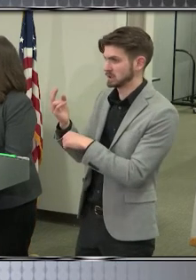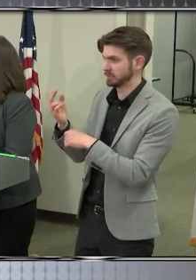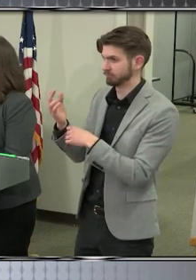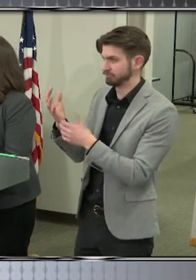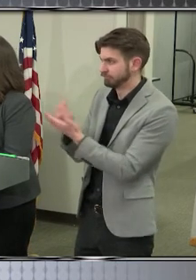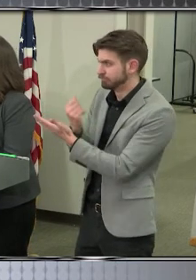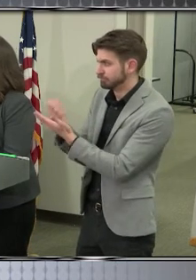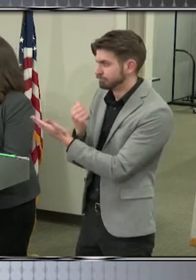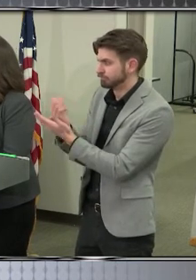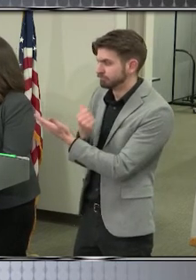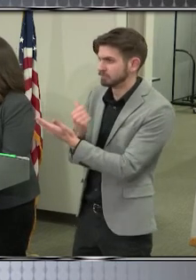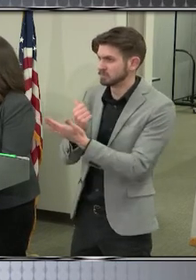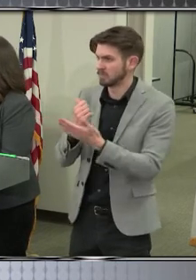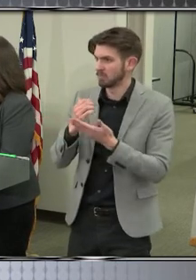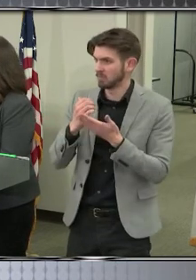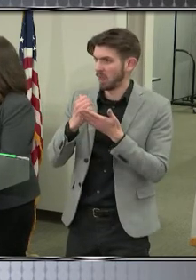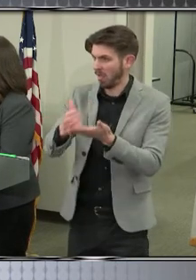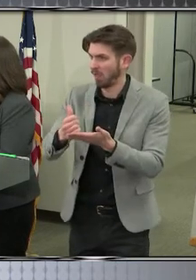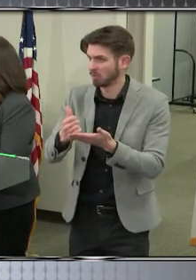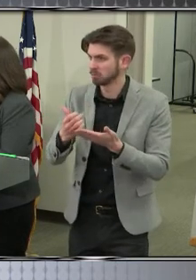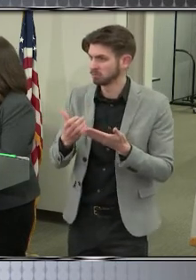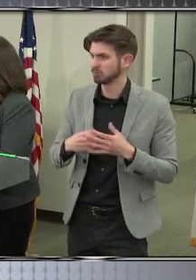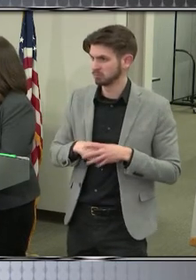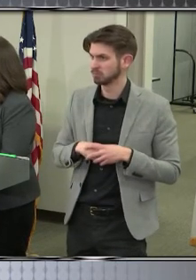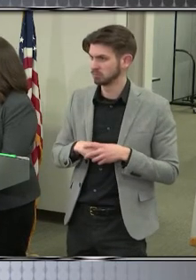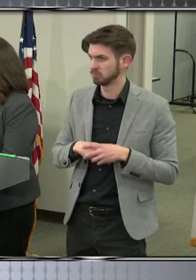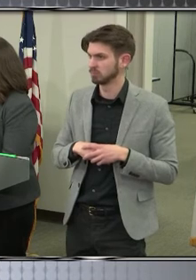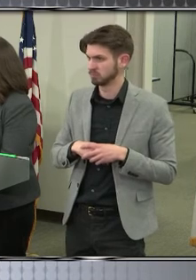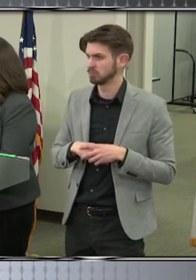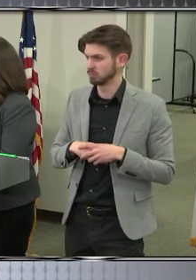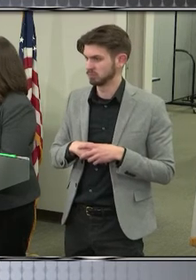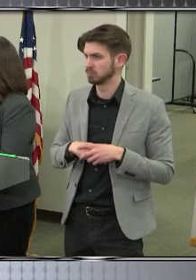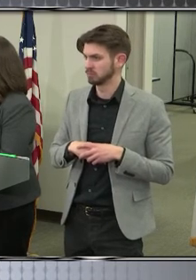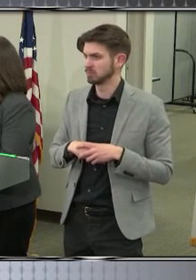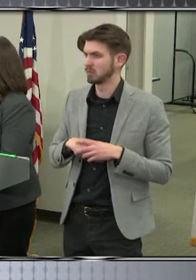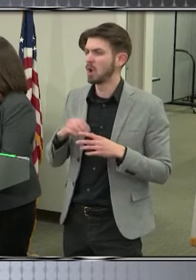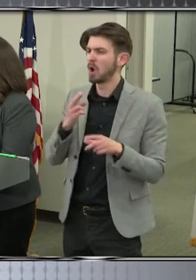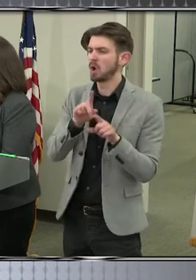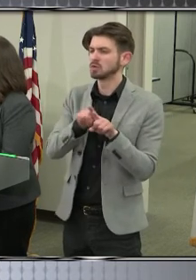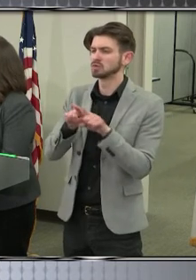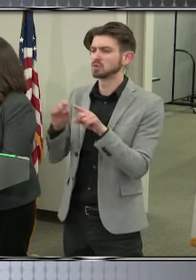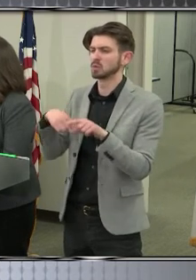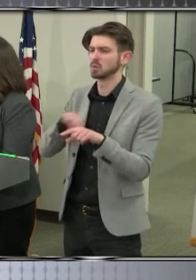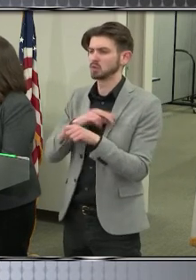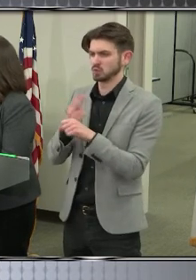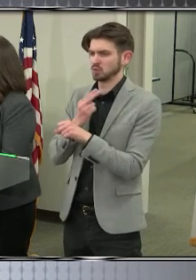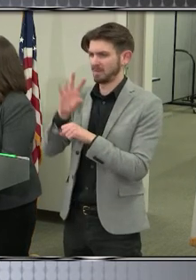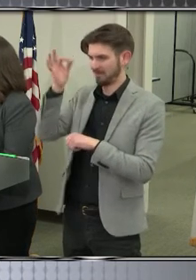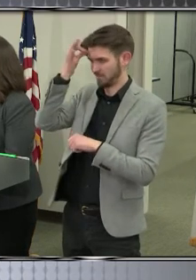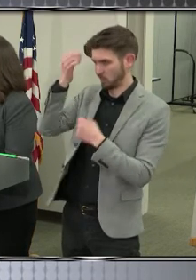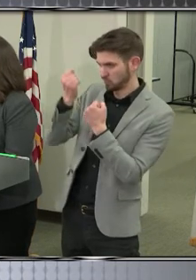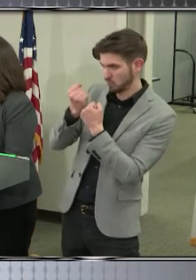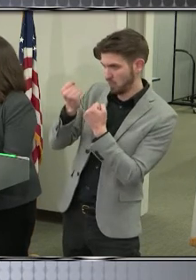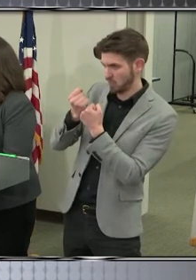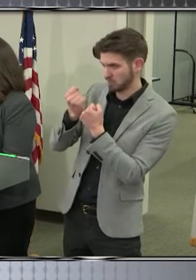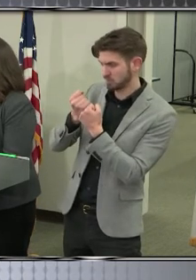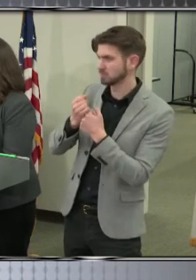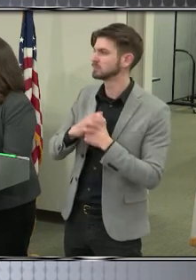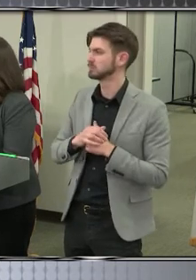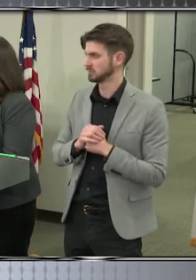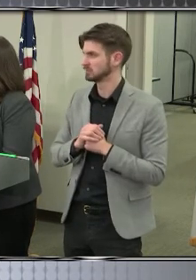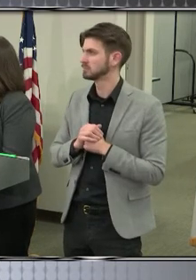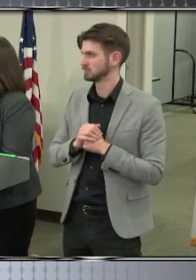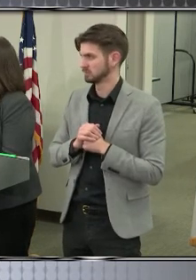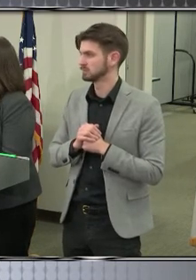have state partners who advocate and are receiving federal support that will enable this to be a robust